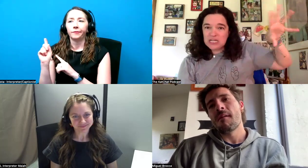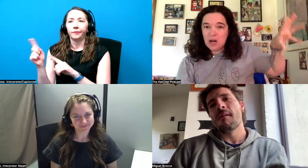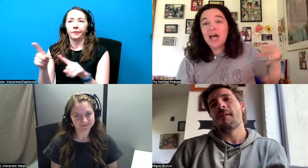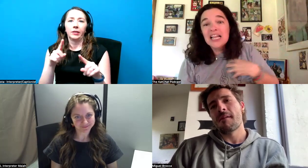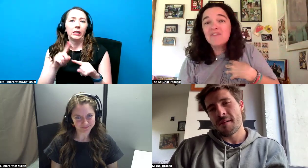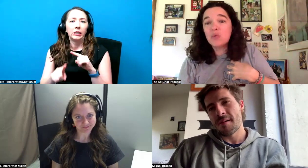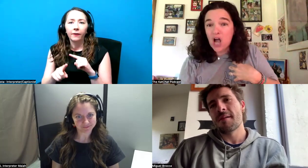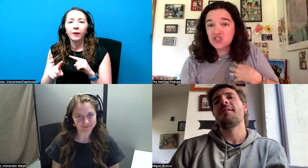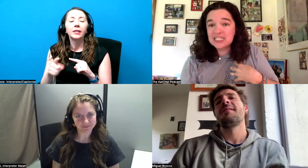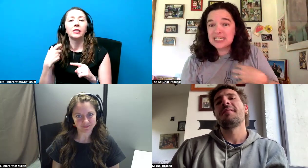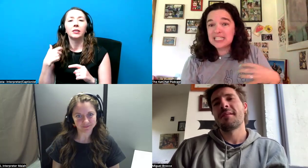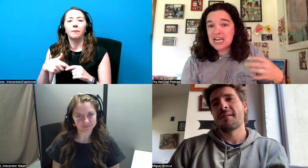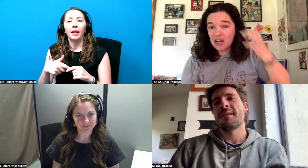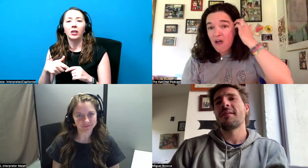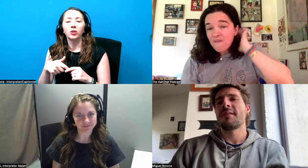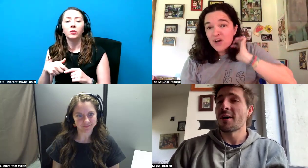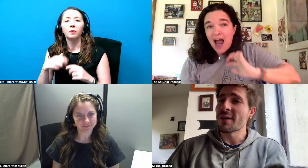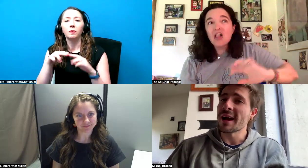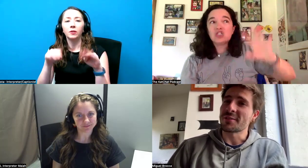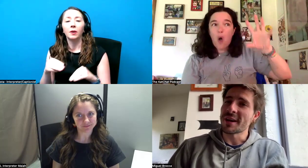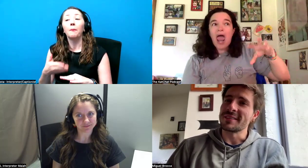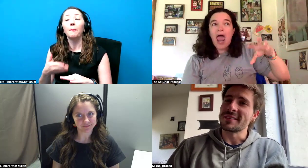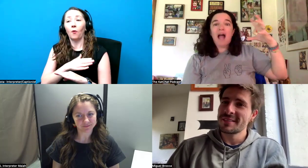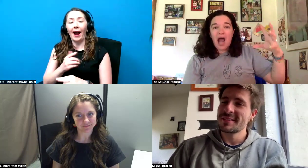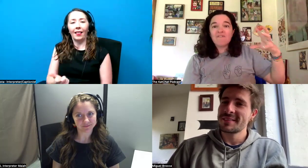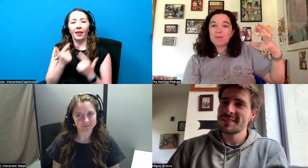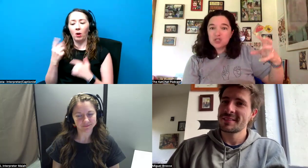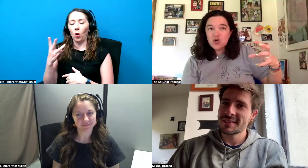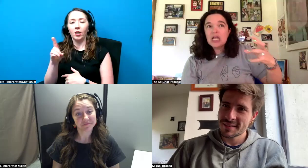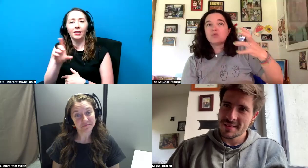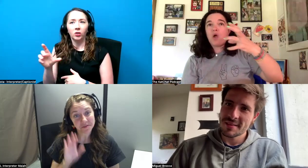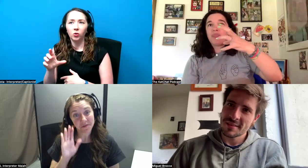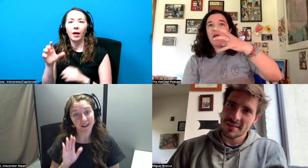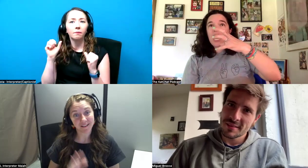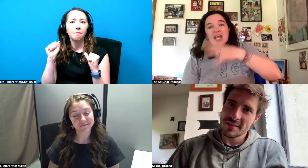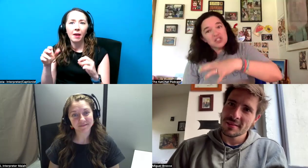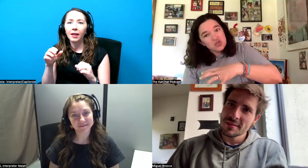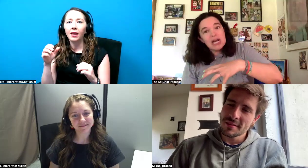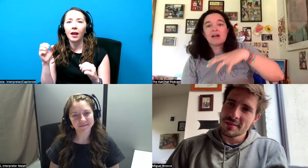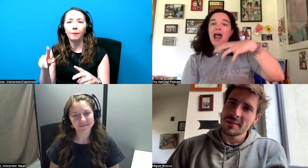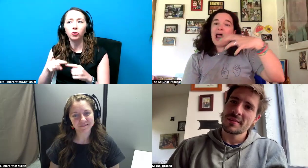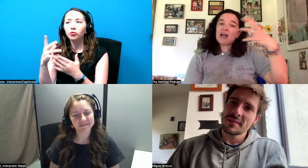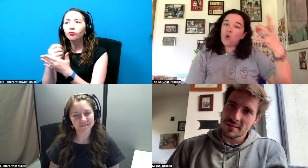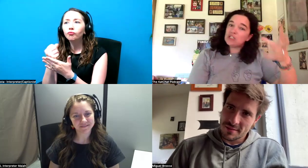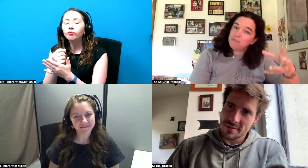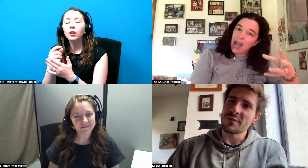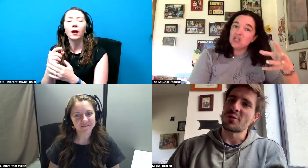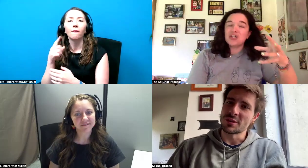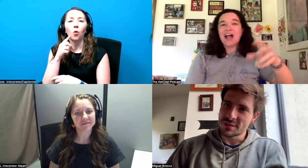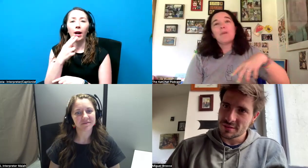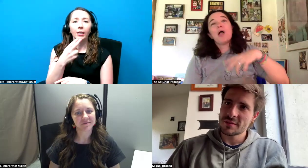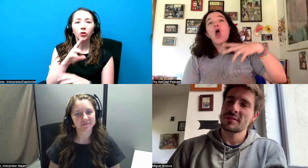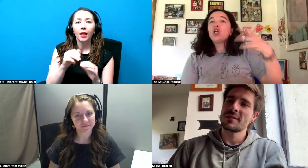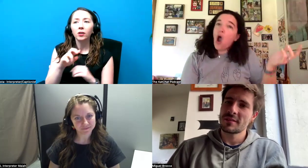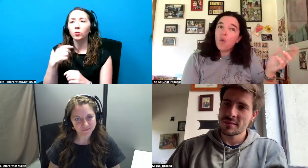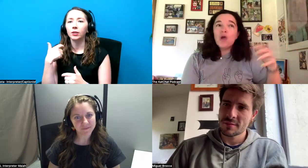Spanish museums. I live in Washington, D.C. All right, So great. I had a lot of opportunities with history class or Of Spanish